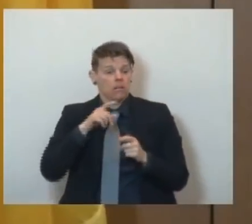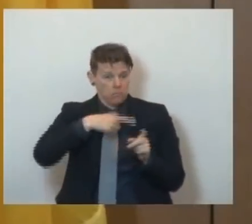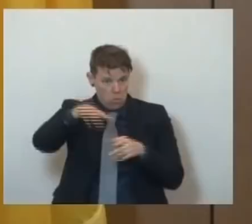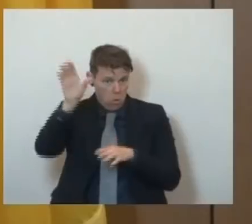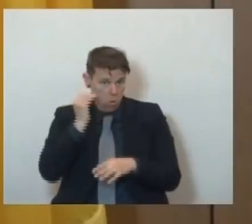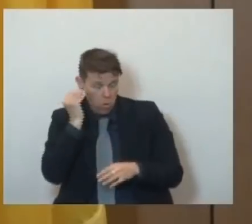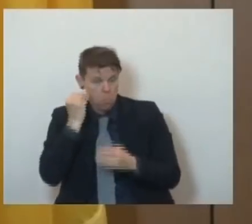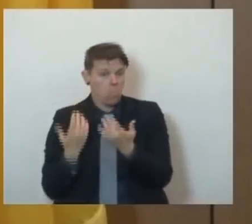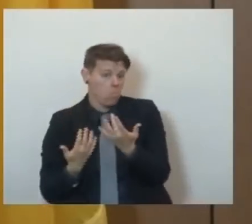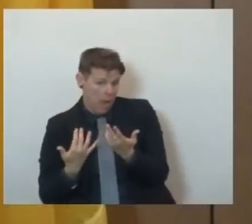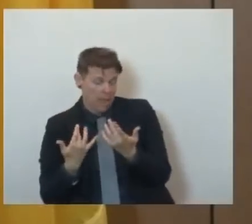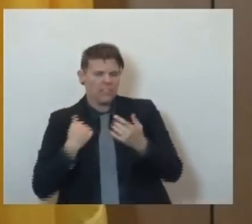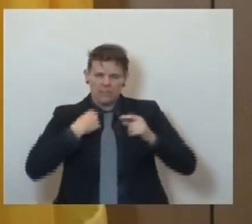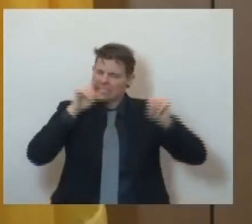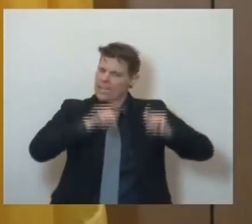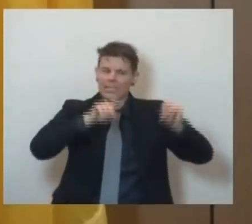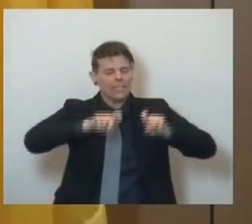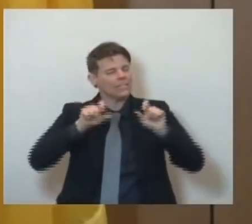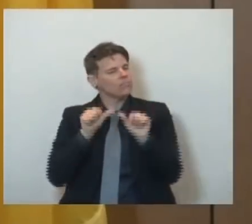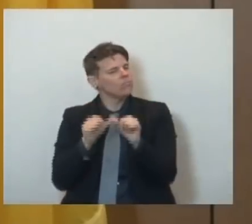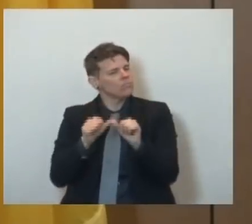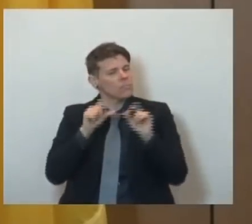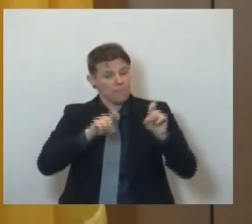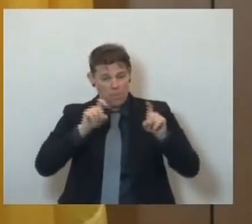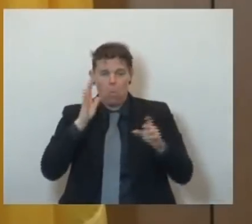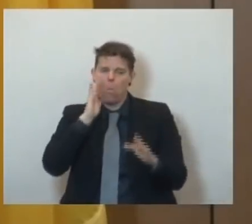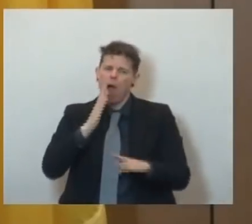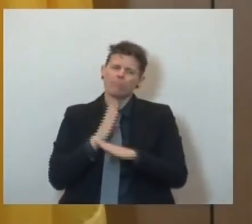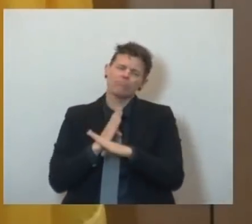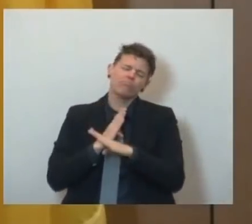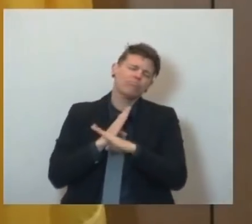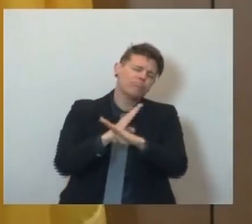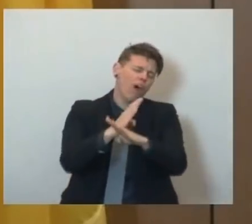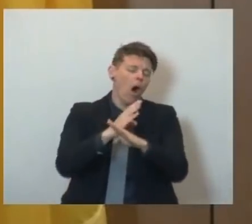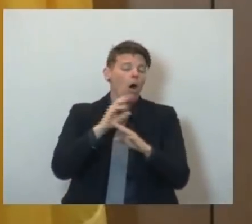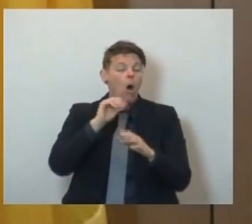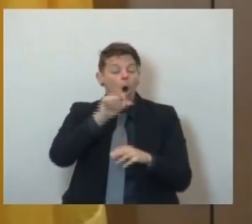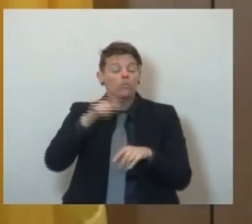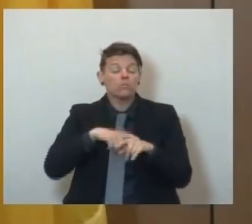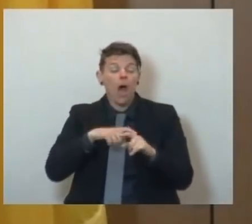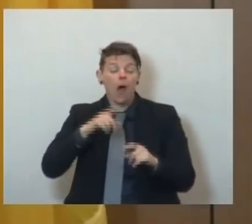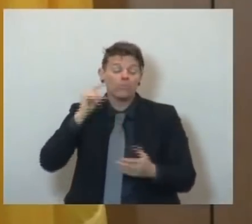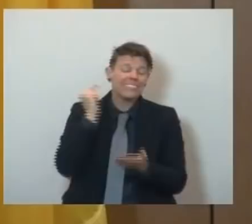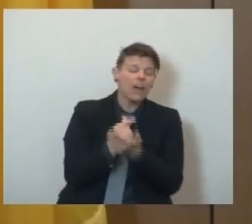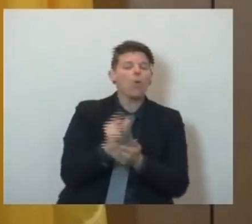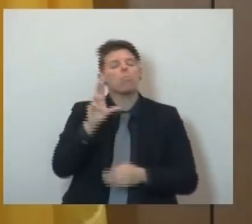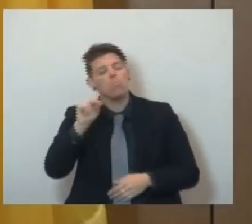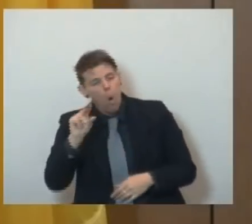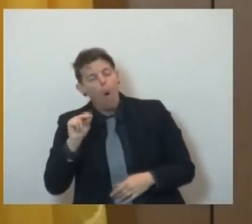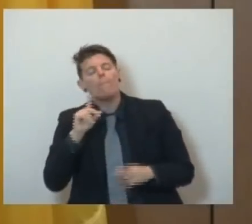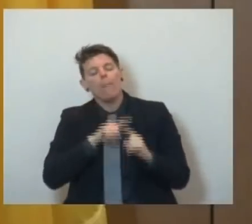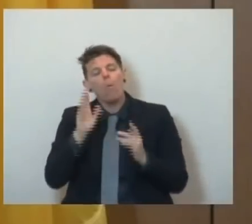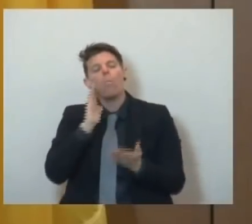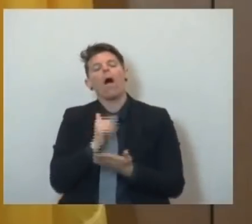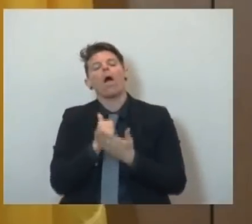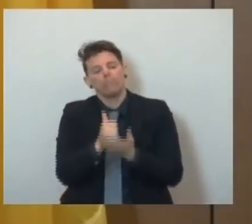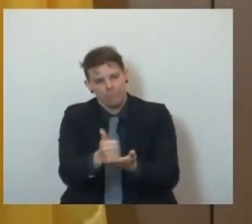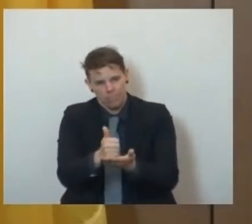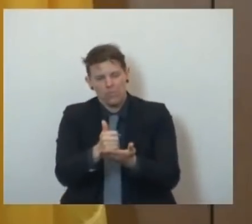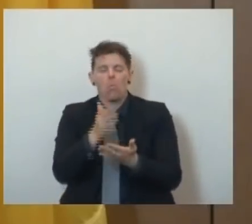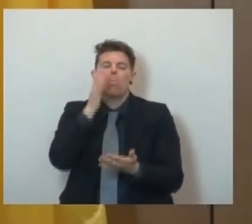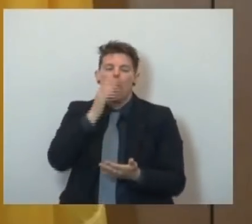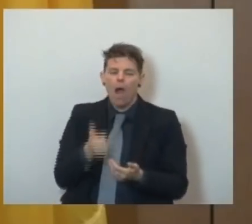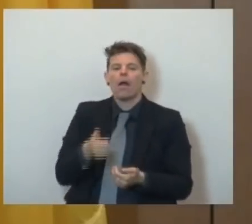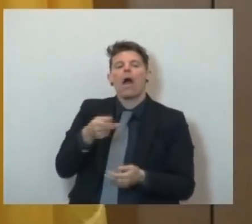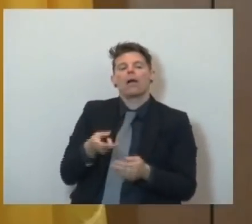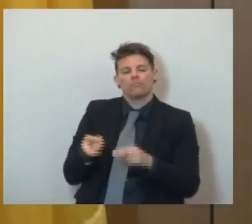that. And would it have prevented every case? Probably not, but it would have prevented a great deal of them all across the